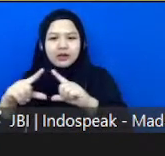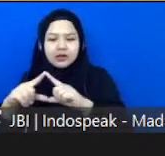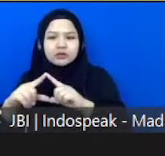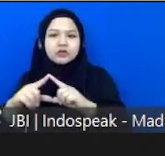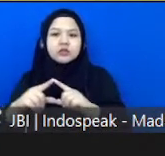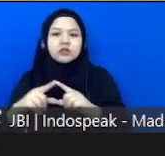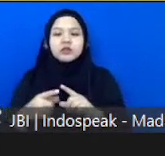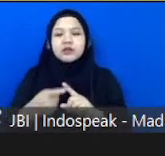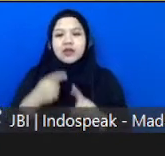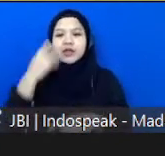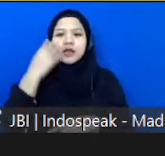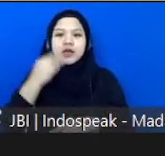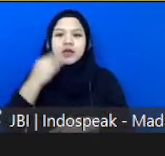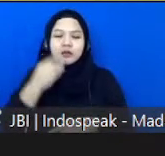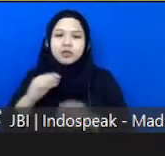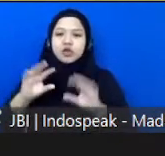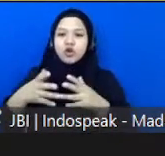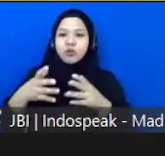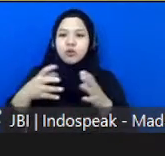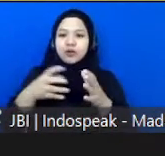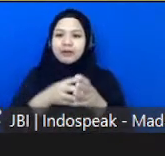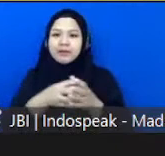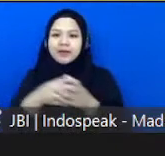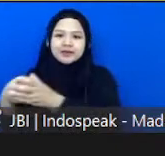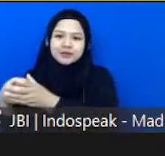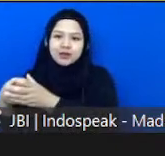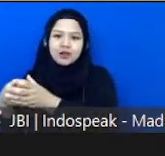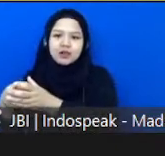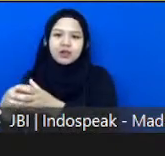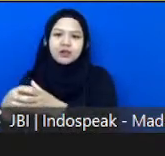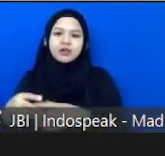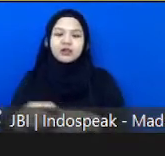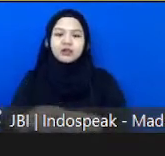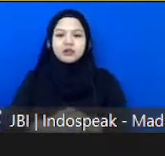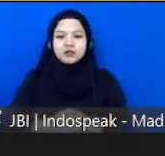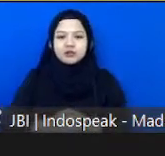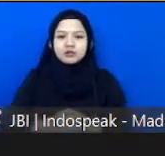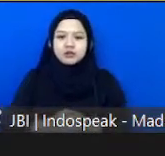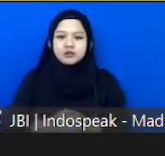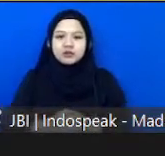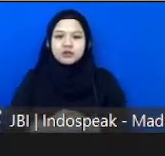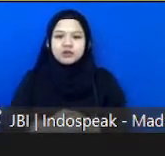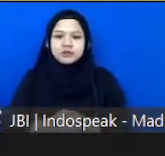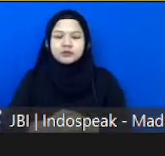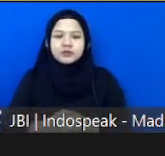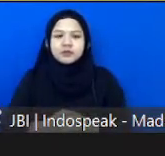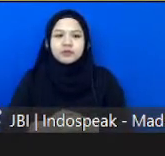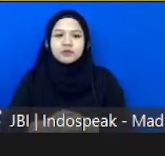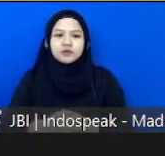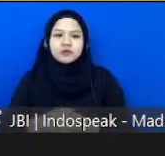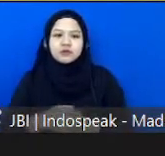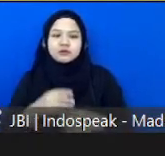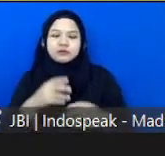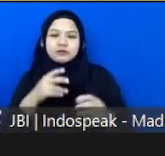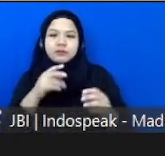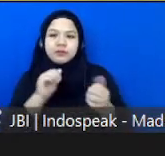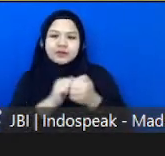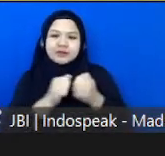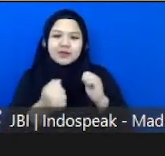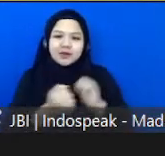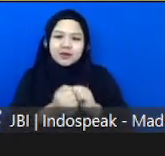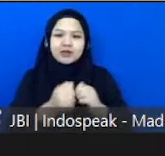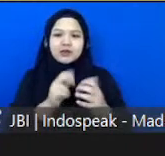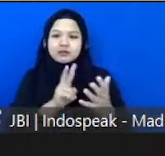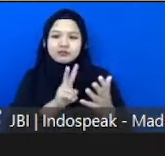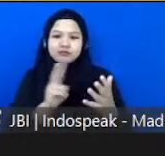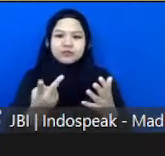groups whose lives are at the intersection of various systemic oppression systems. The new framing of the policy problem will shift